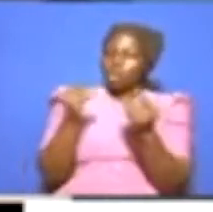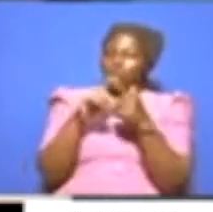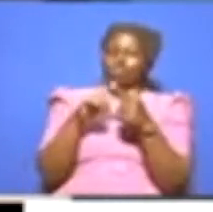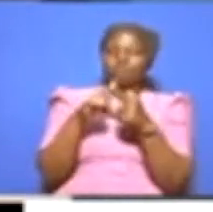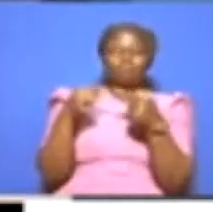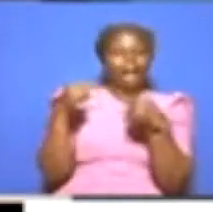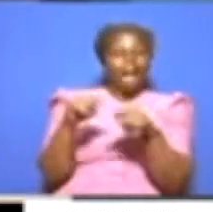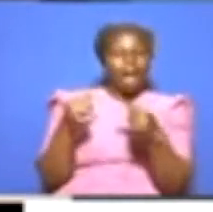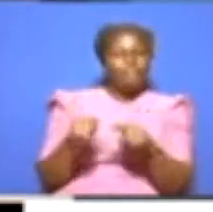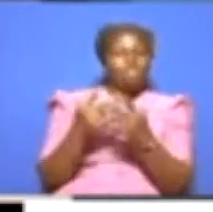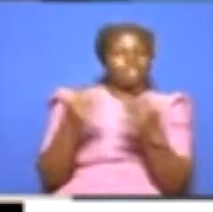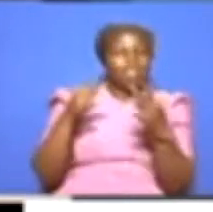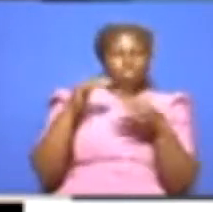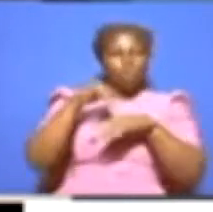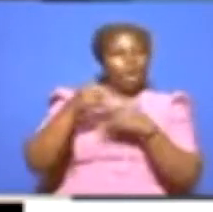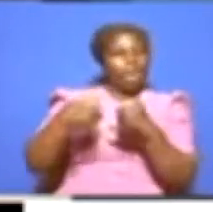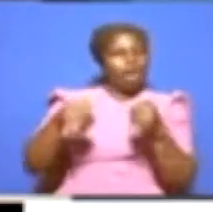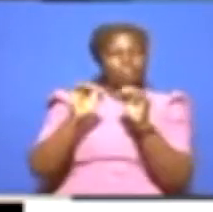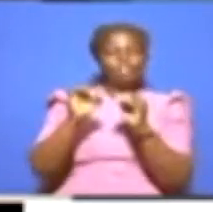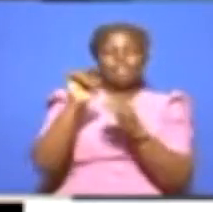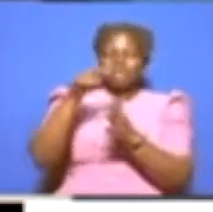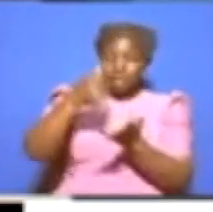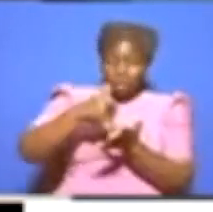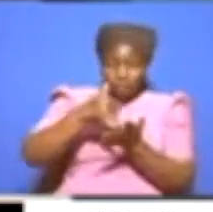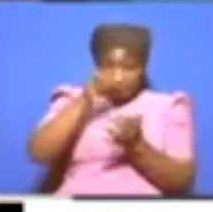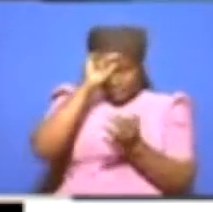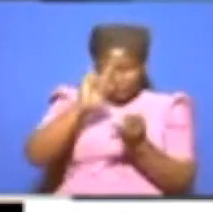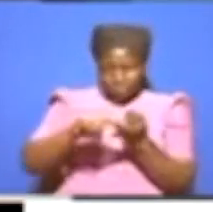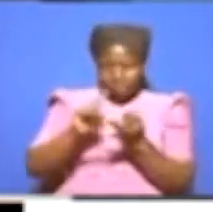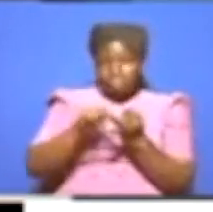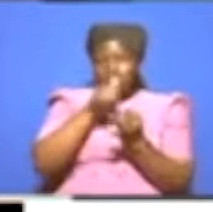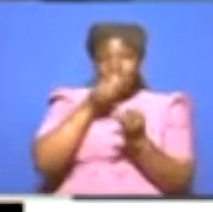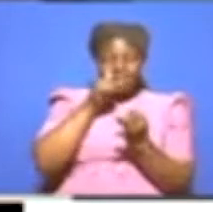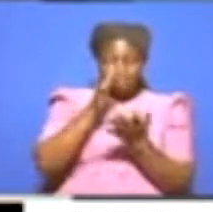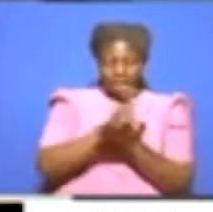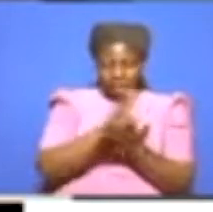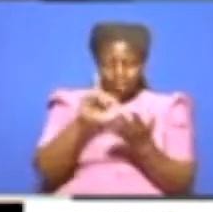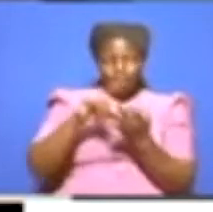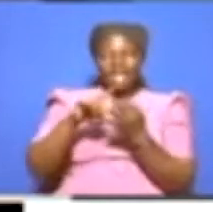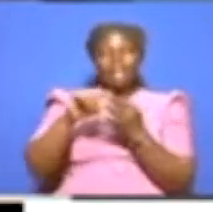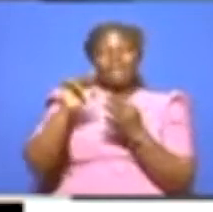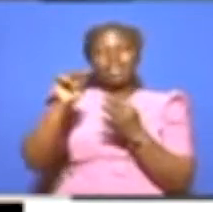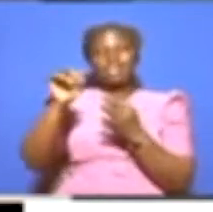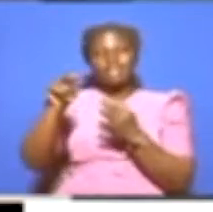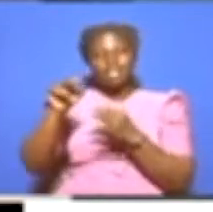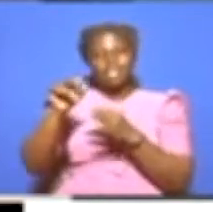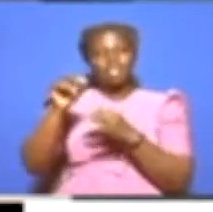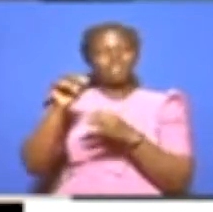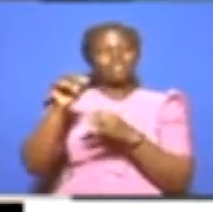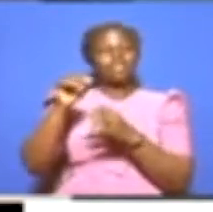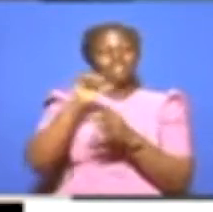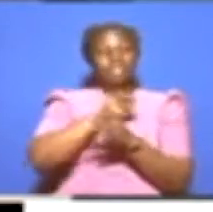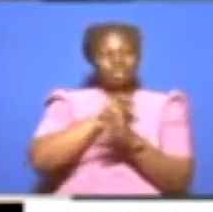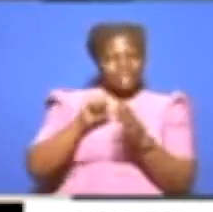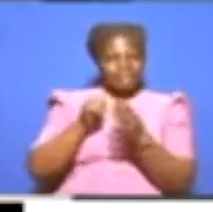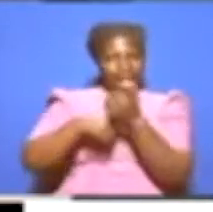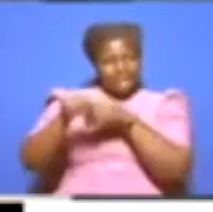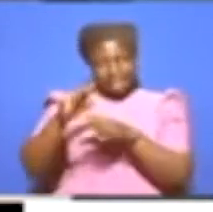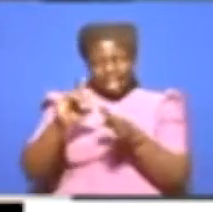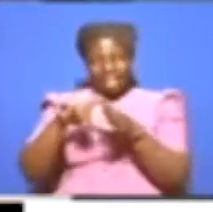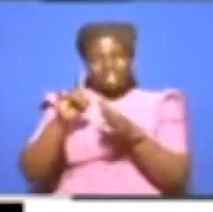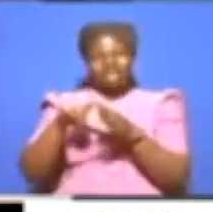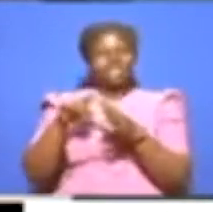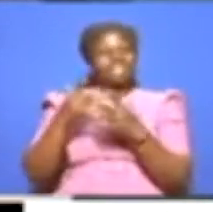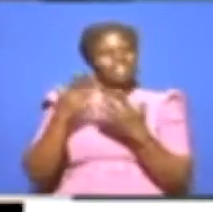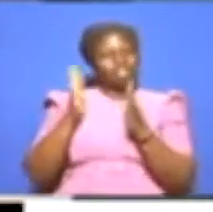involvement, government, private sector, and non-state actors, human rights, working together to address the concerns that are legitimate and also